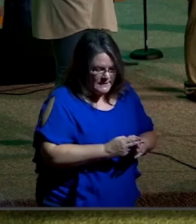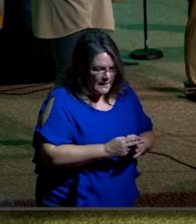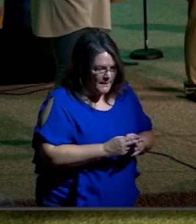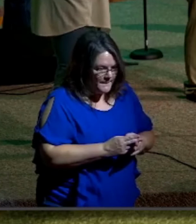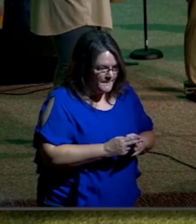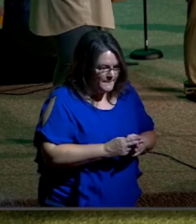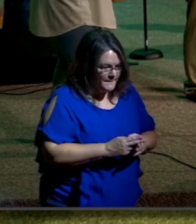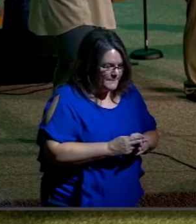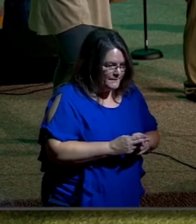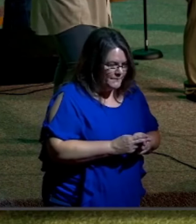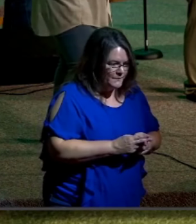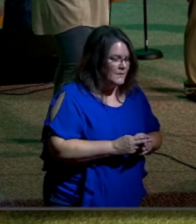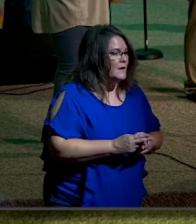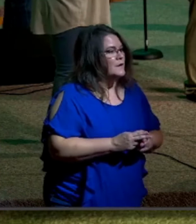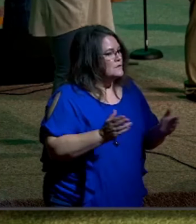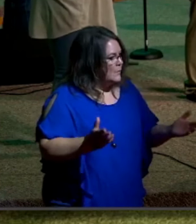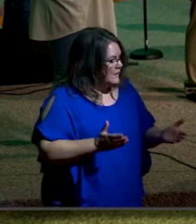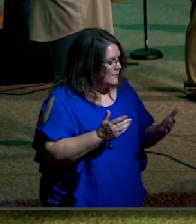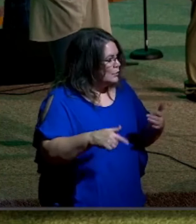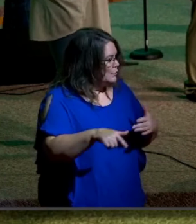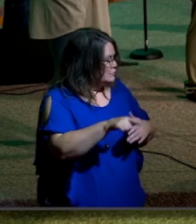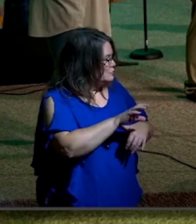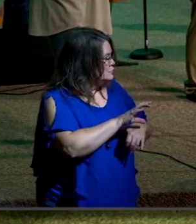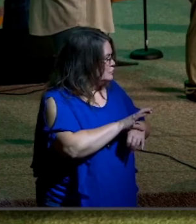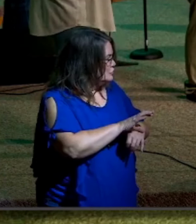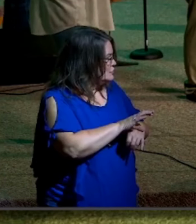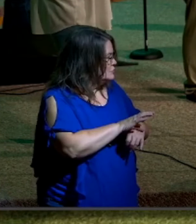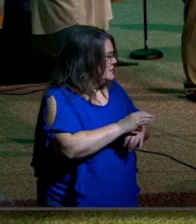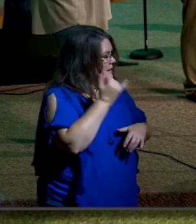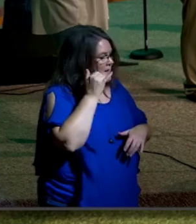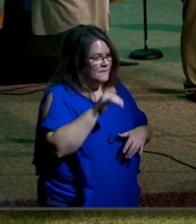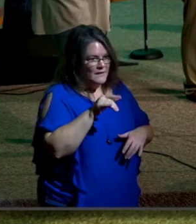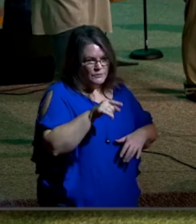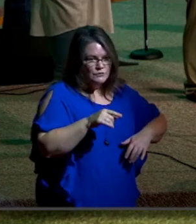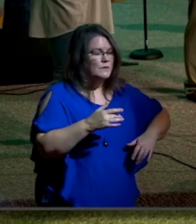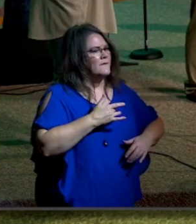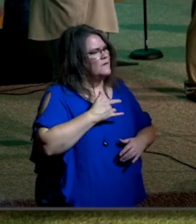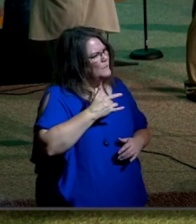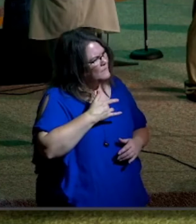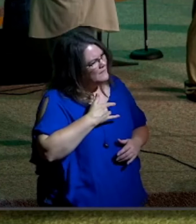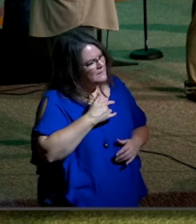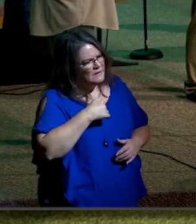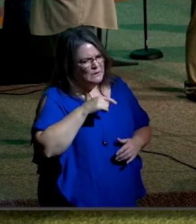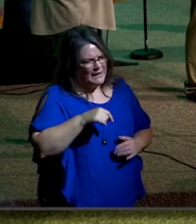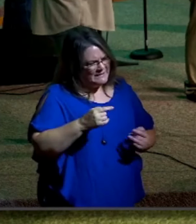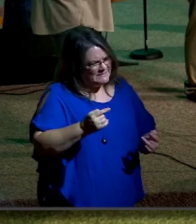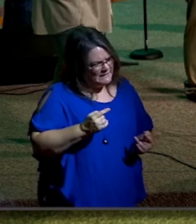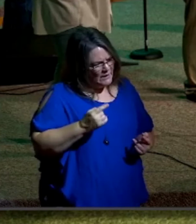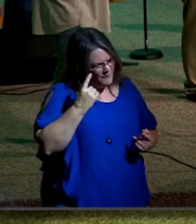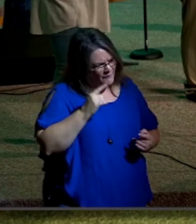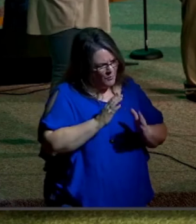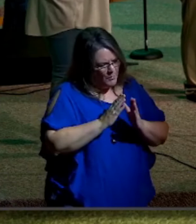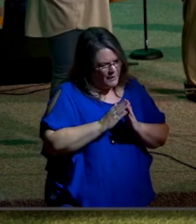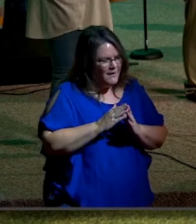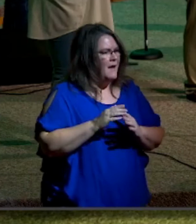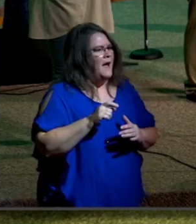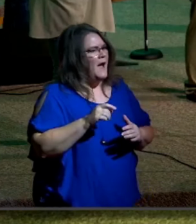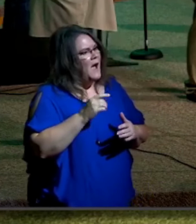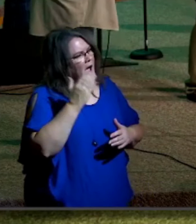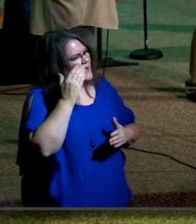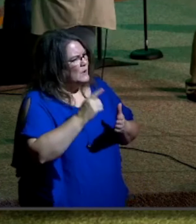do want to encourage you, church. If that was you, if you feel like, man, I need to come forward. I know sometimes it's